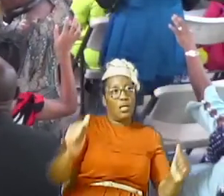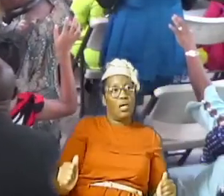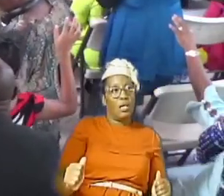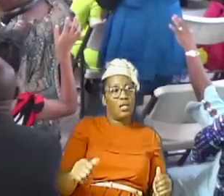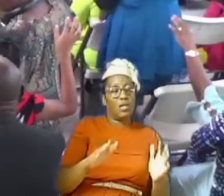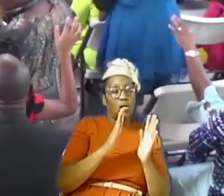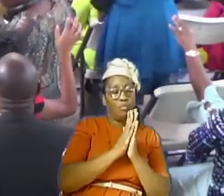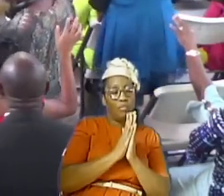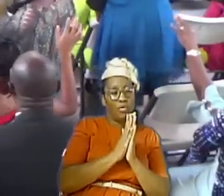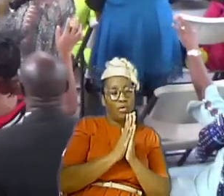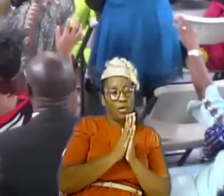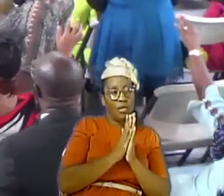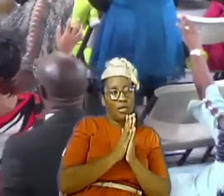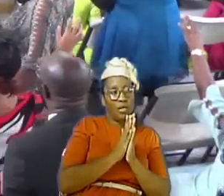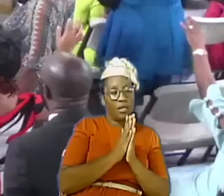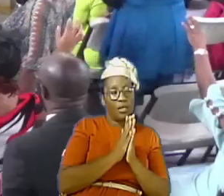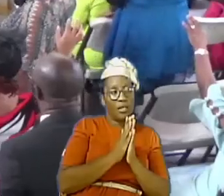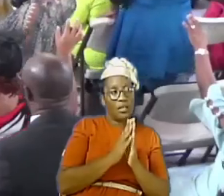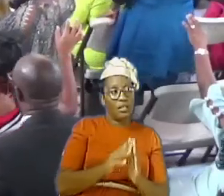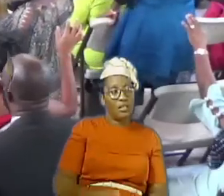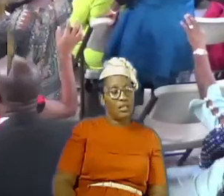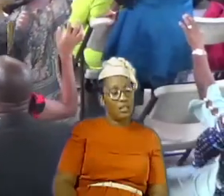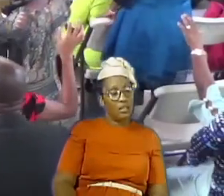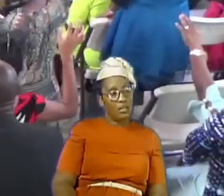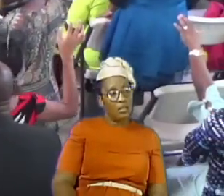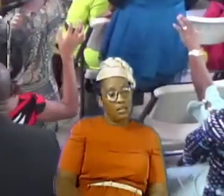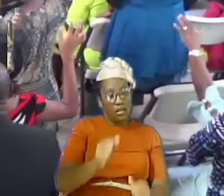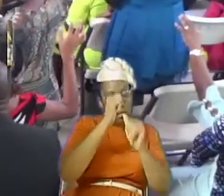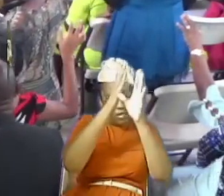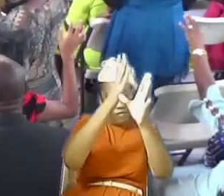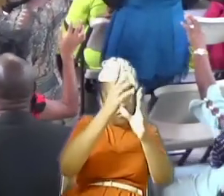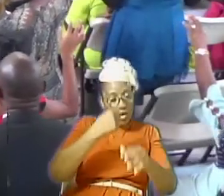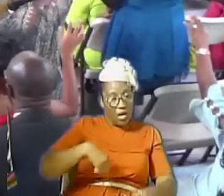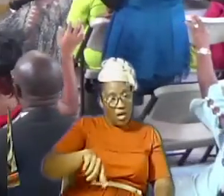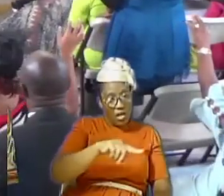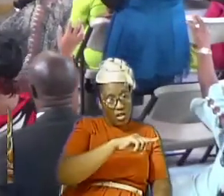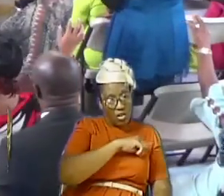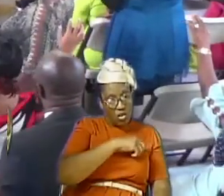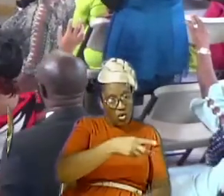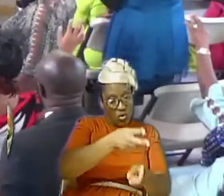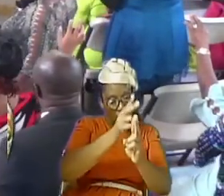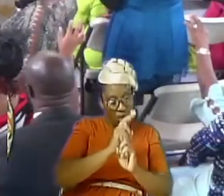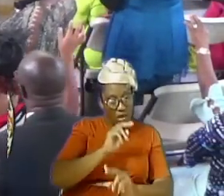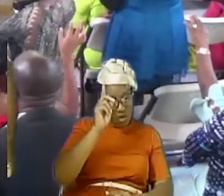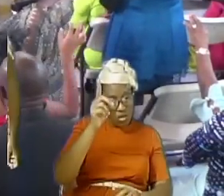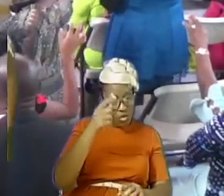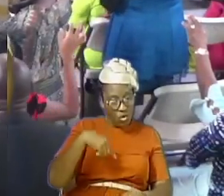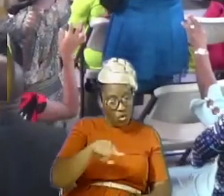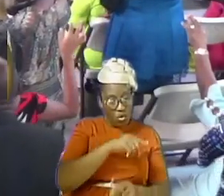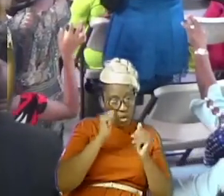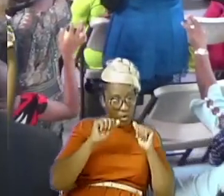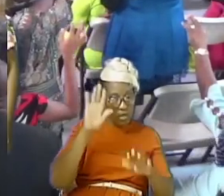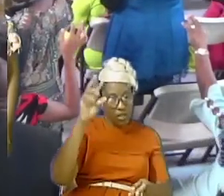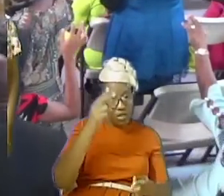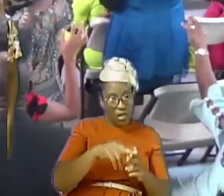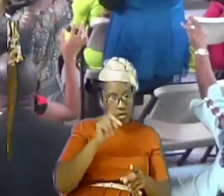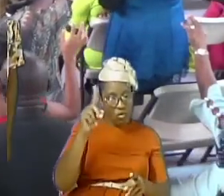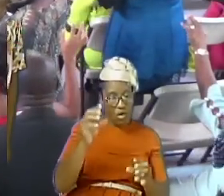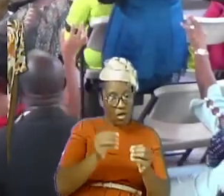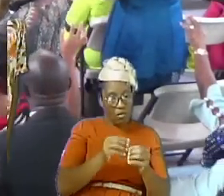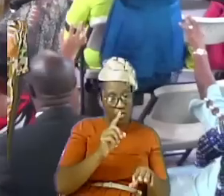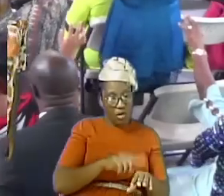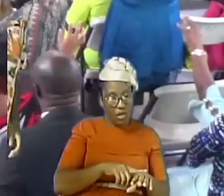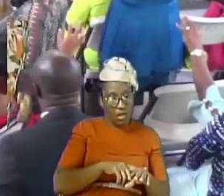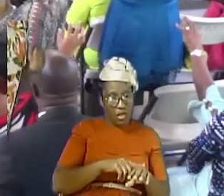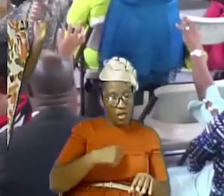Amen. And we'll be praying. Amen. Ministers, let us talk to the Lord. Father, we want to bless your name one more time, and we want to give